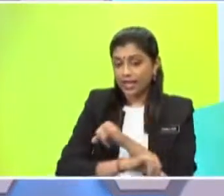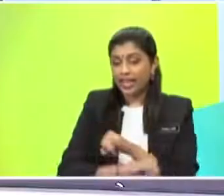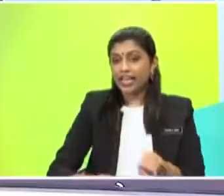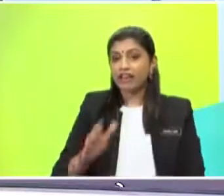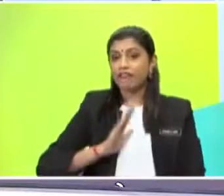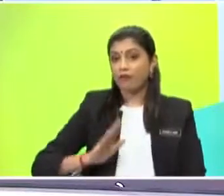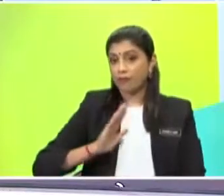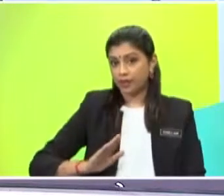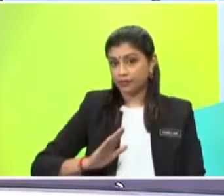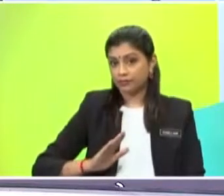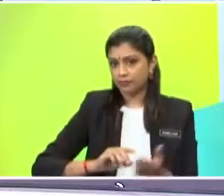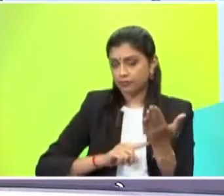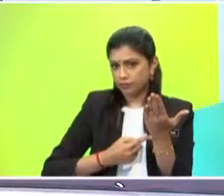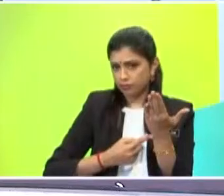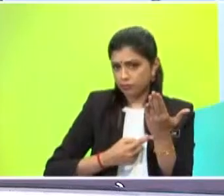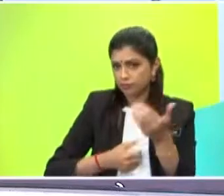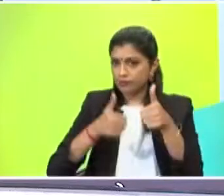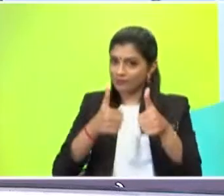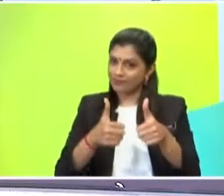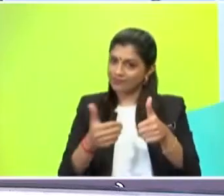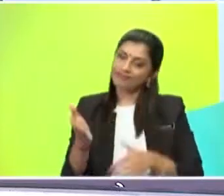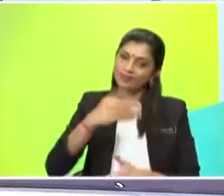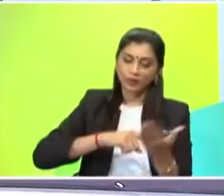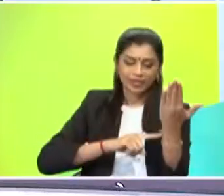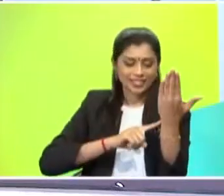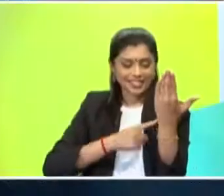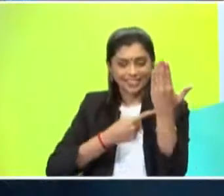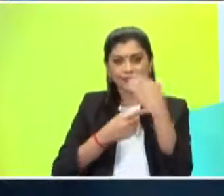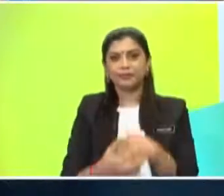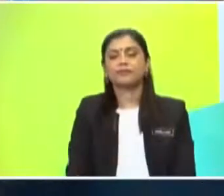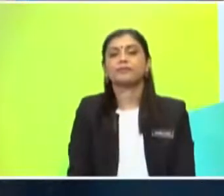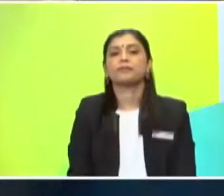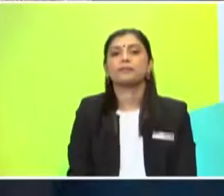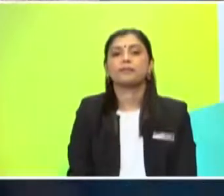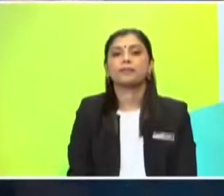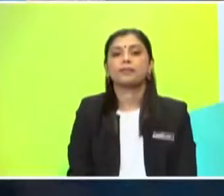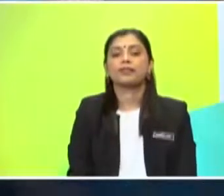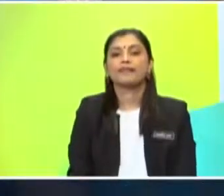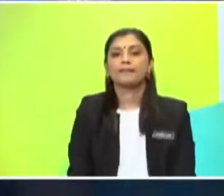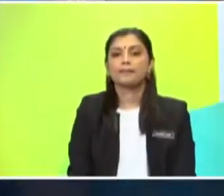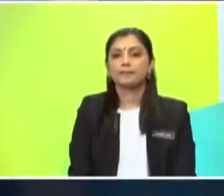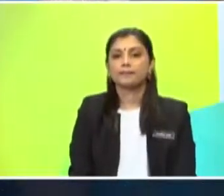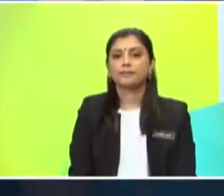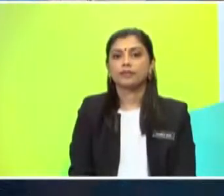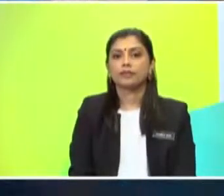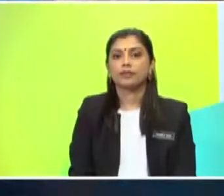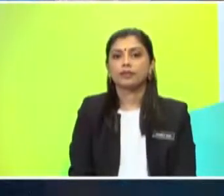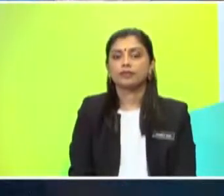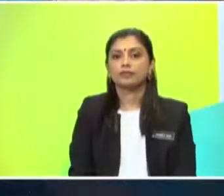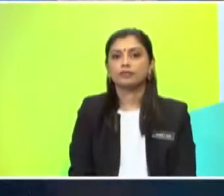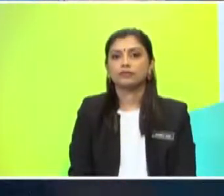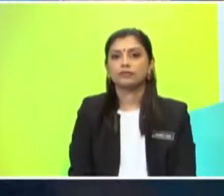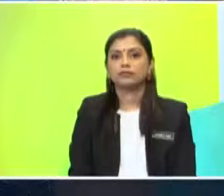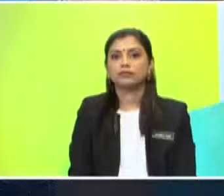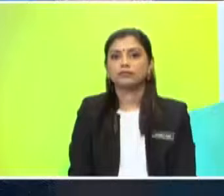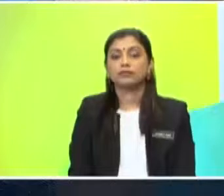All right. So, shall we begin? Of course. Let us start. All right. Now, today we are going to focus